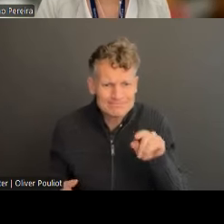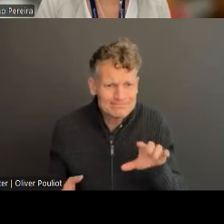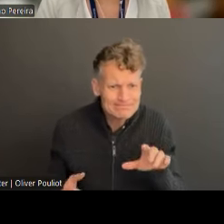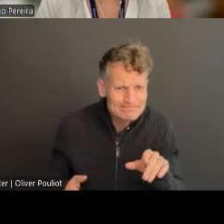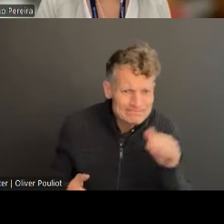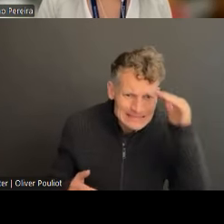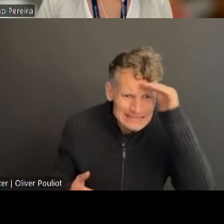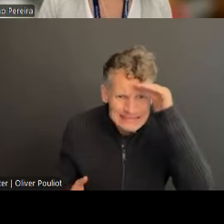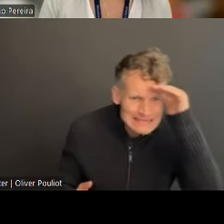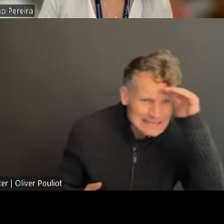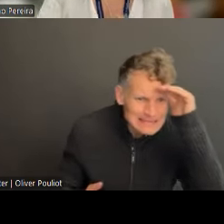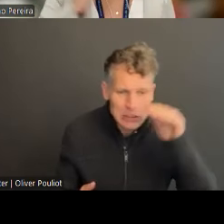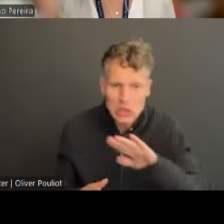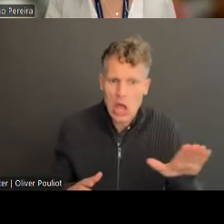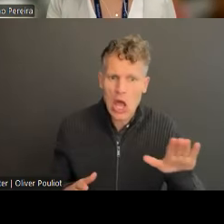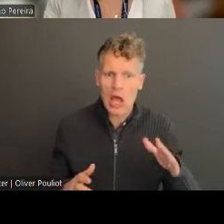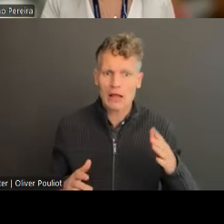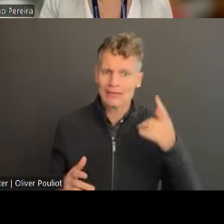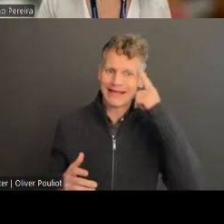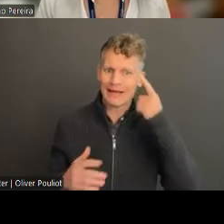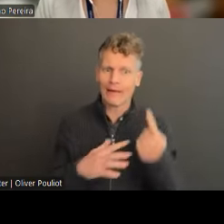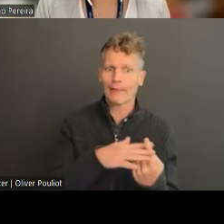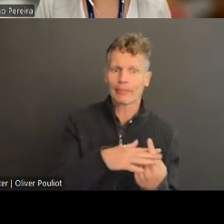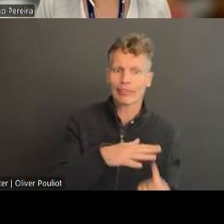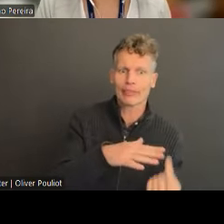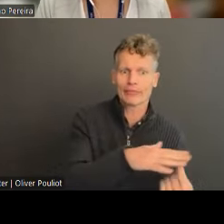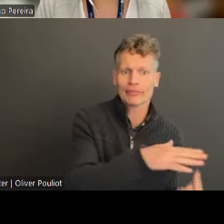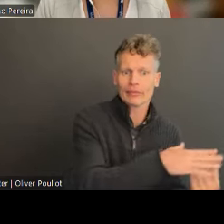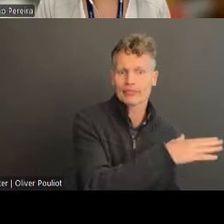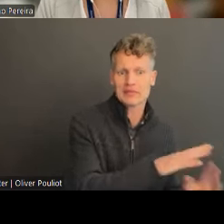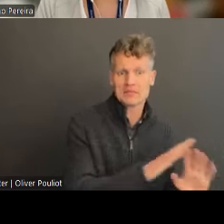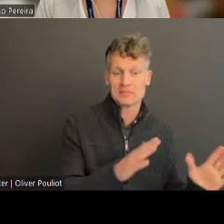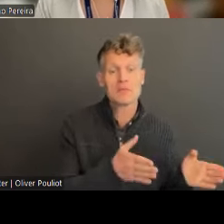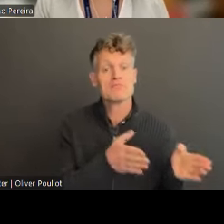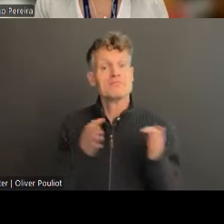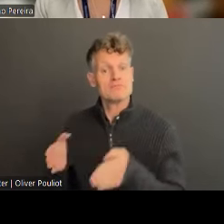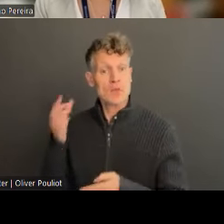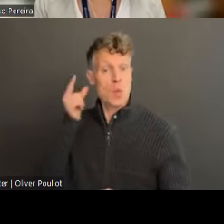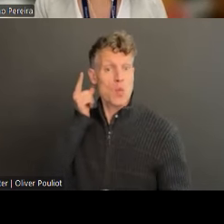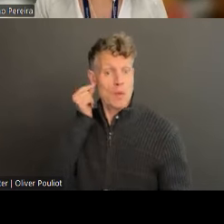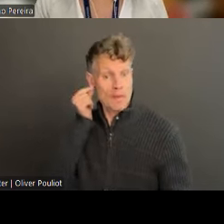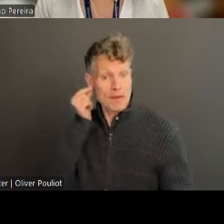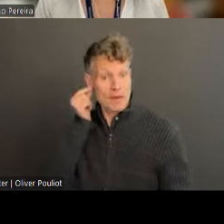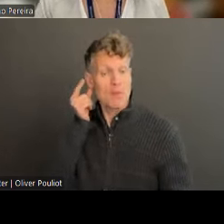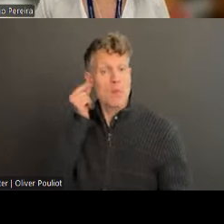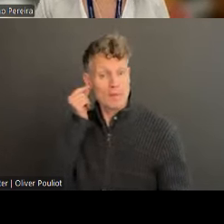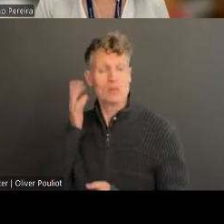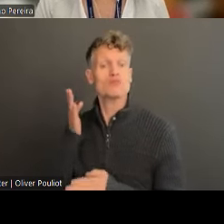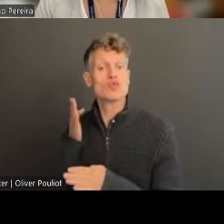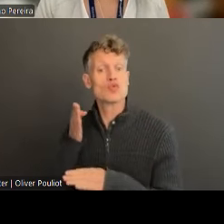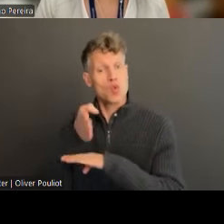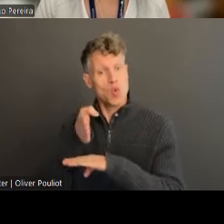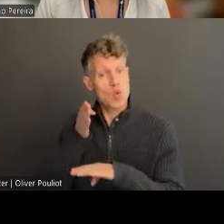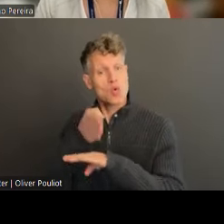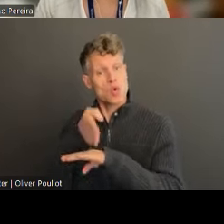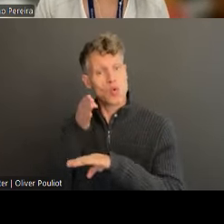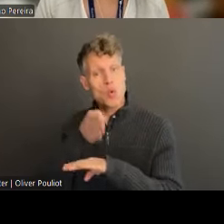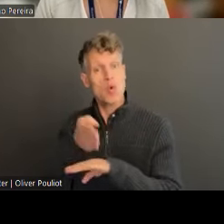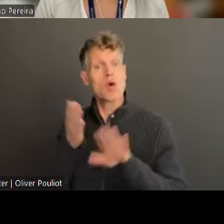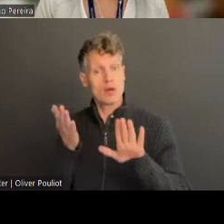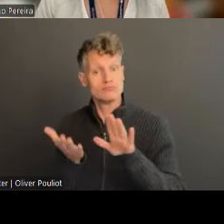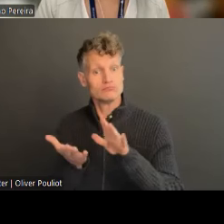have with women who will be going to their control appointments. Then we have